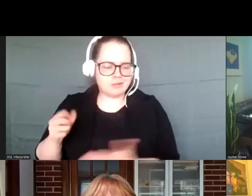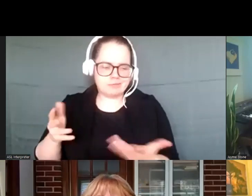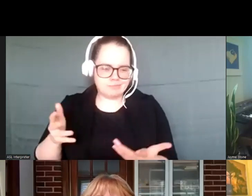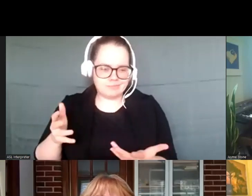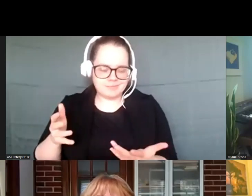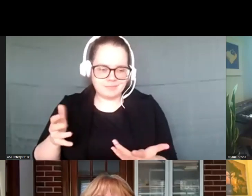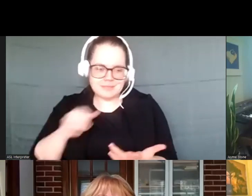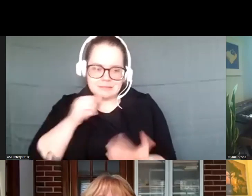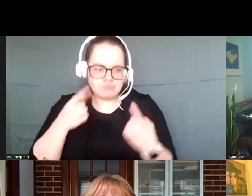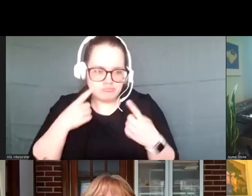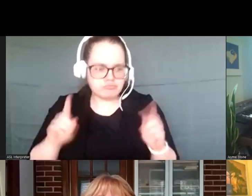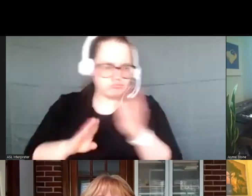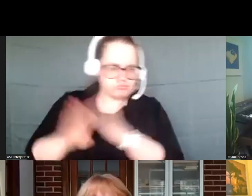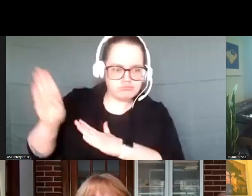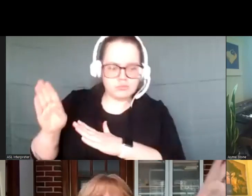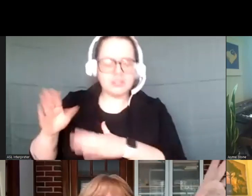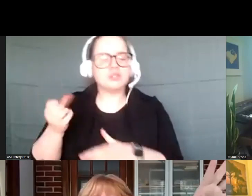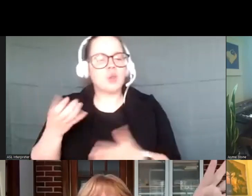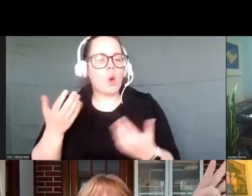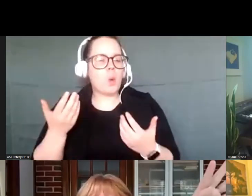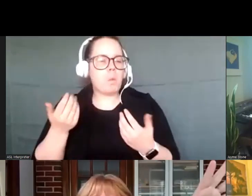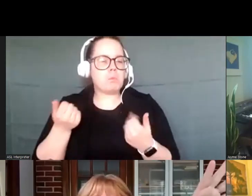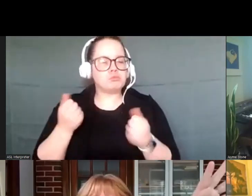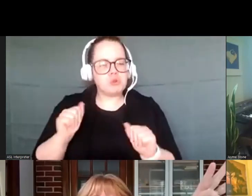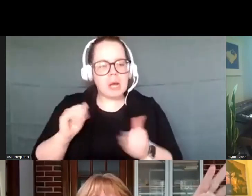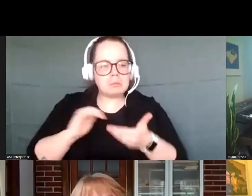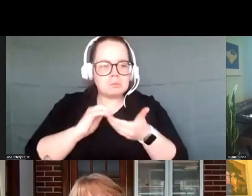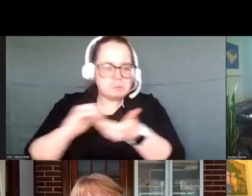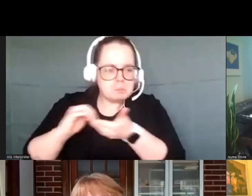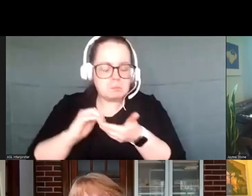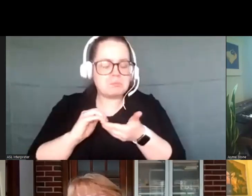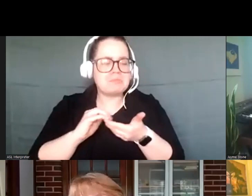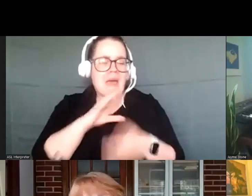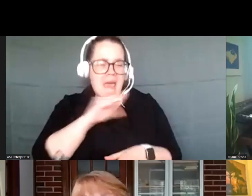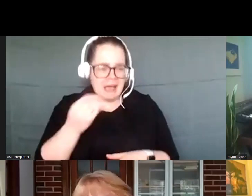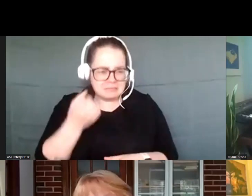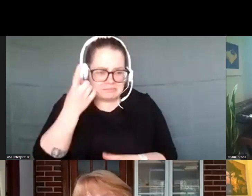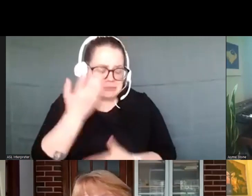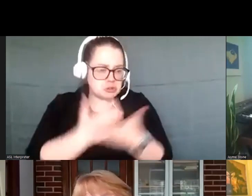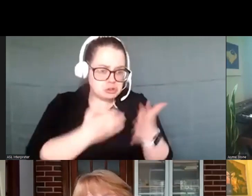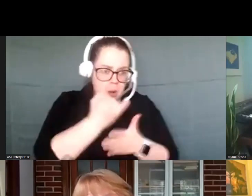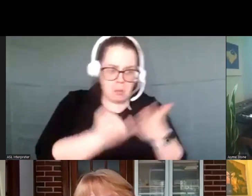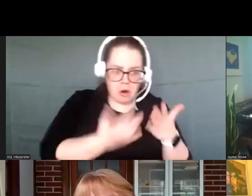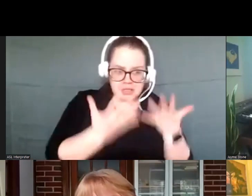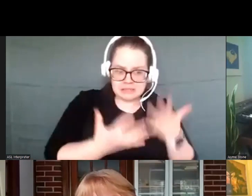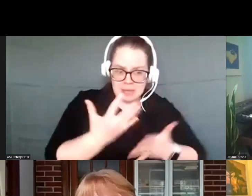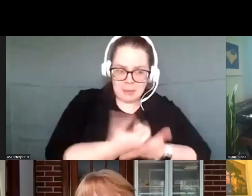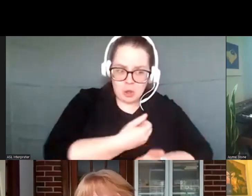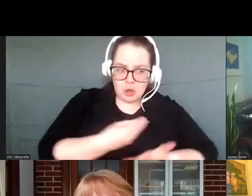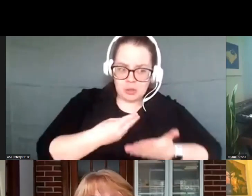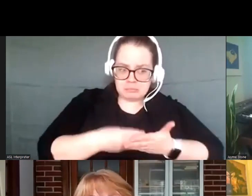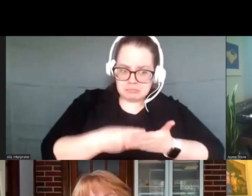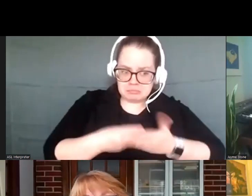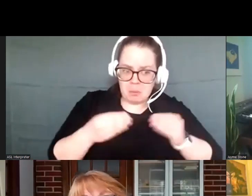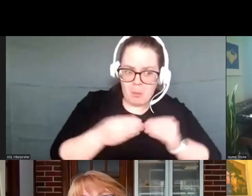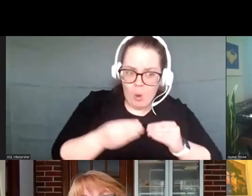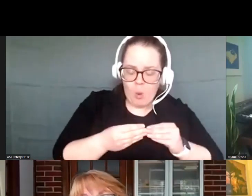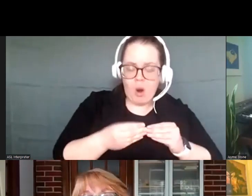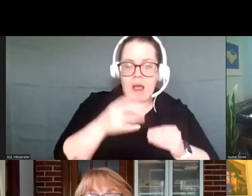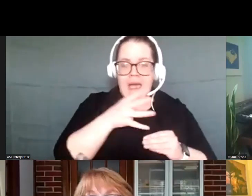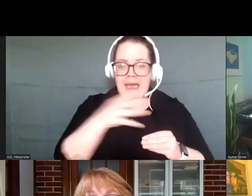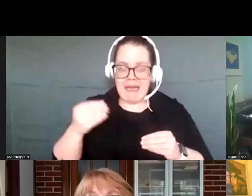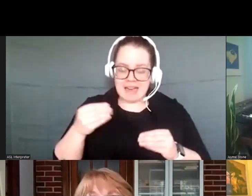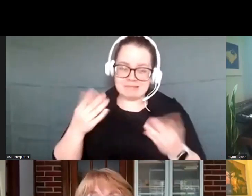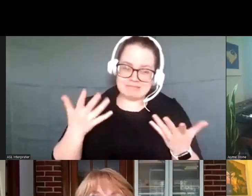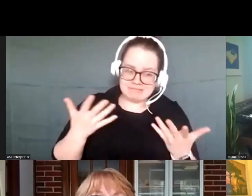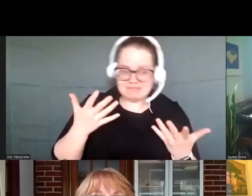happen. So, I might have some artists making more, and in a way, those that I'm making more with are